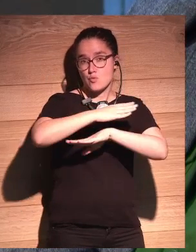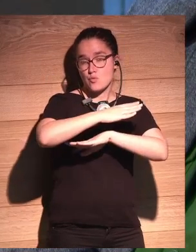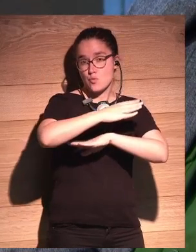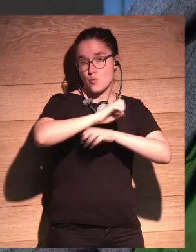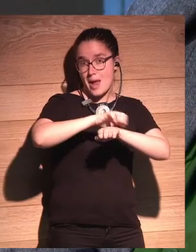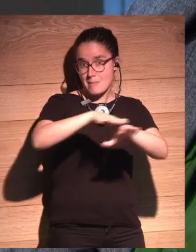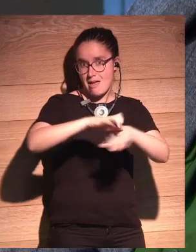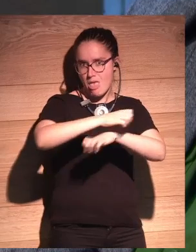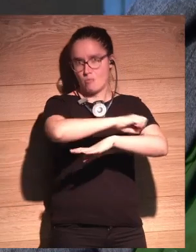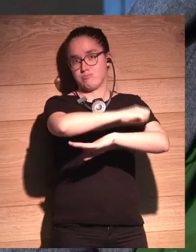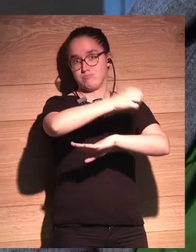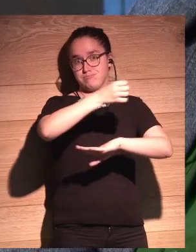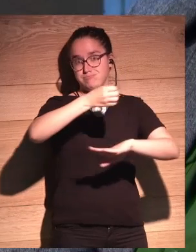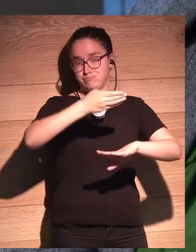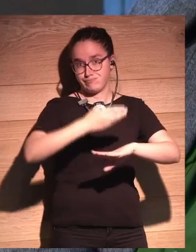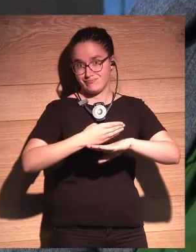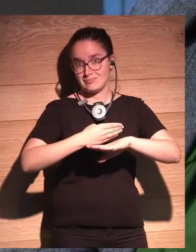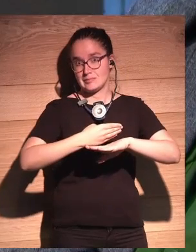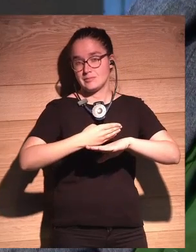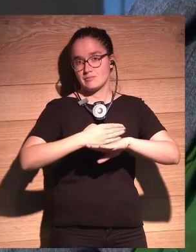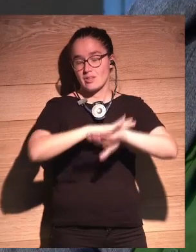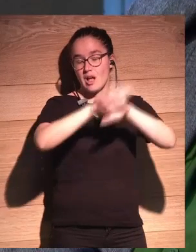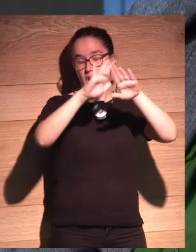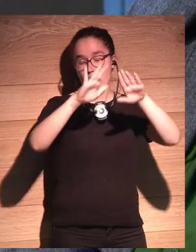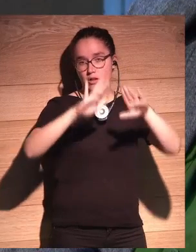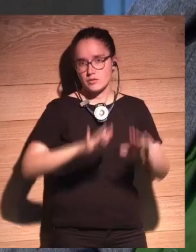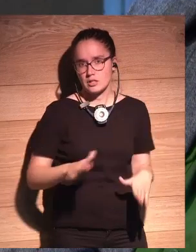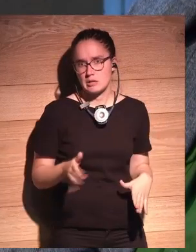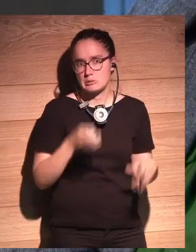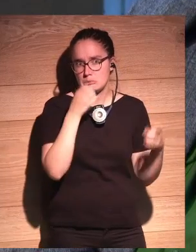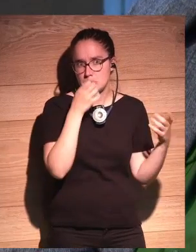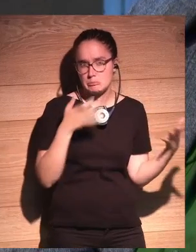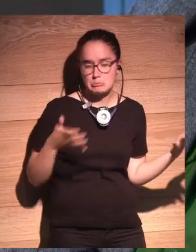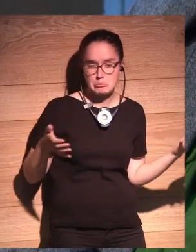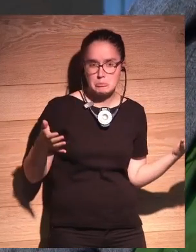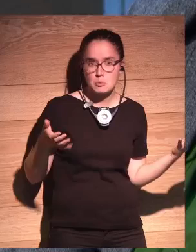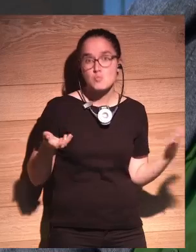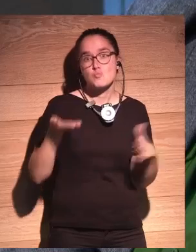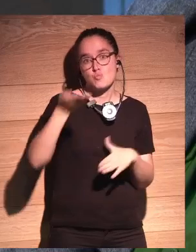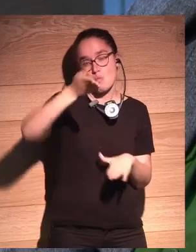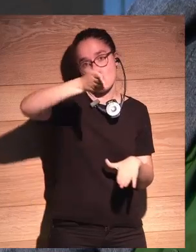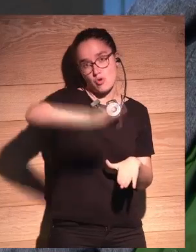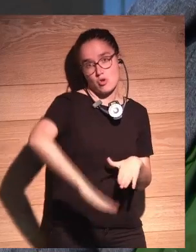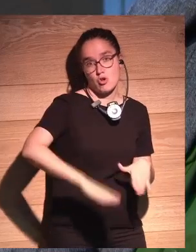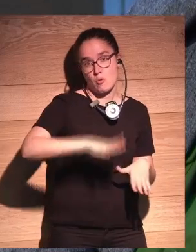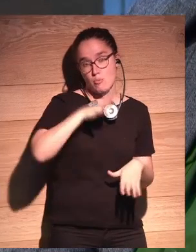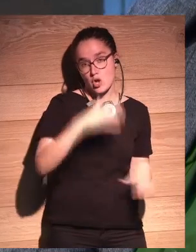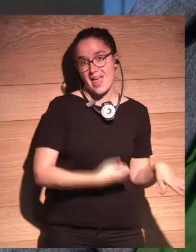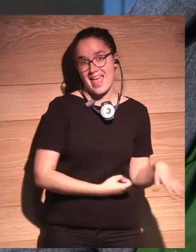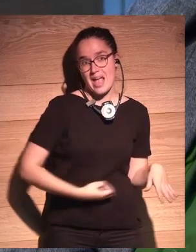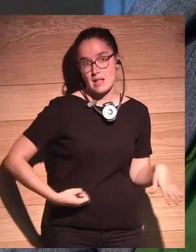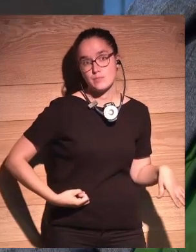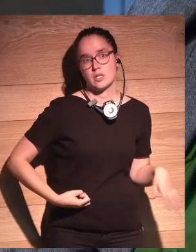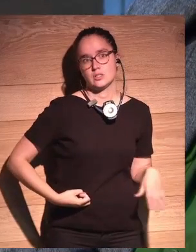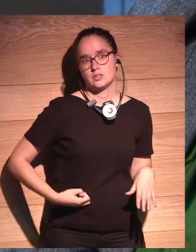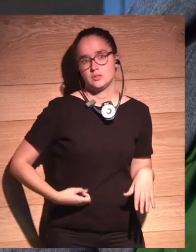whale, it had starved to death. And the reason it had starved to death was that it was full of plastic